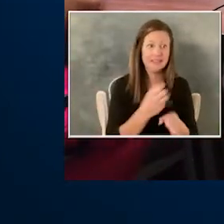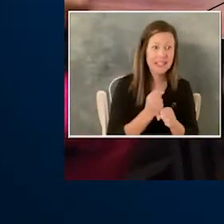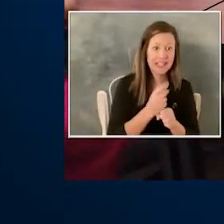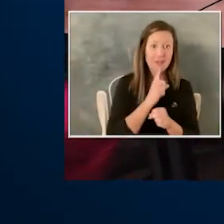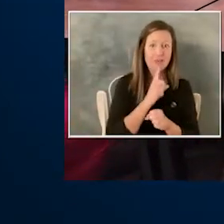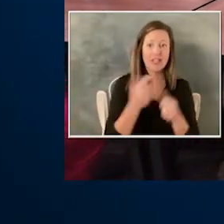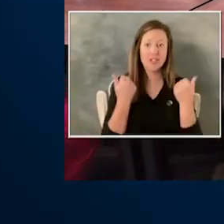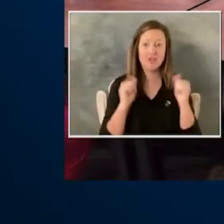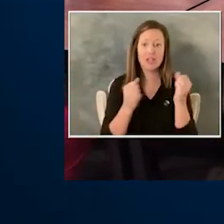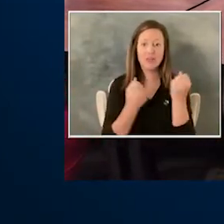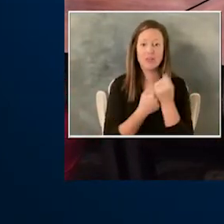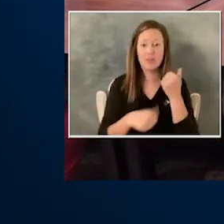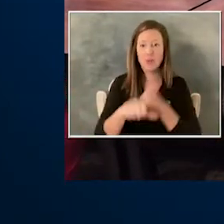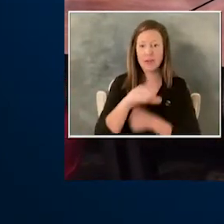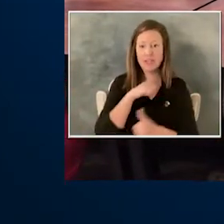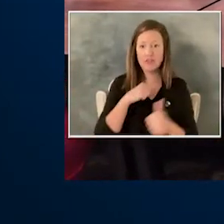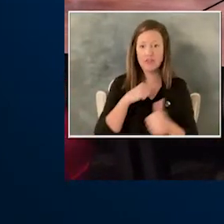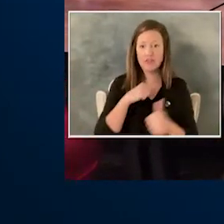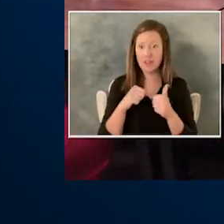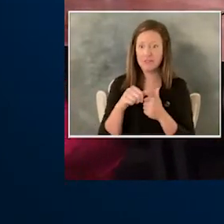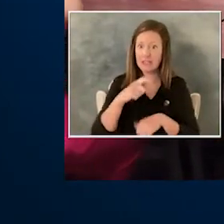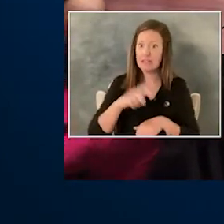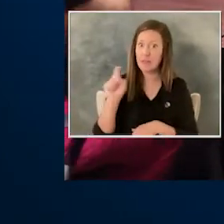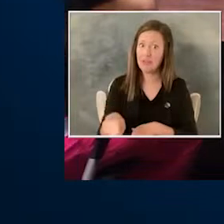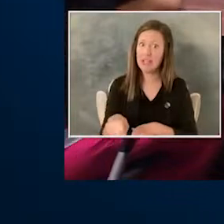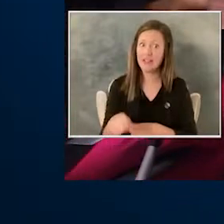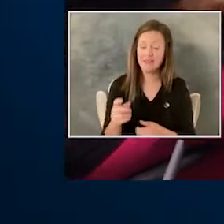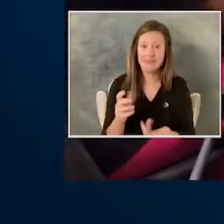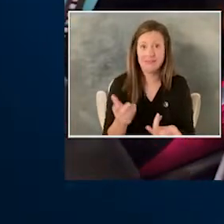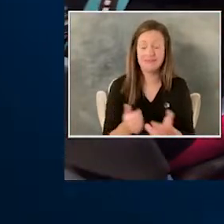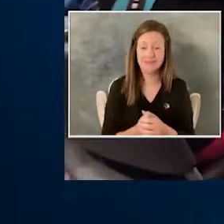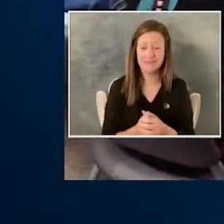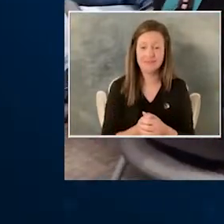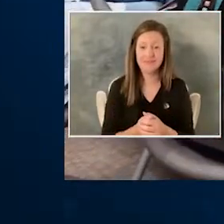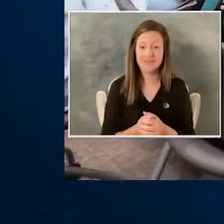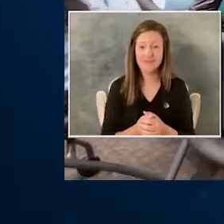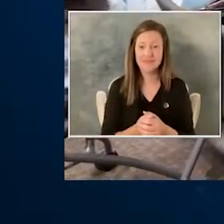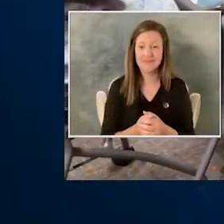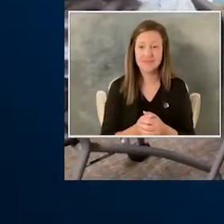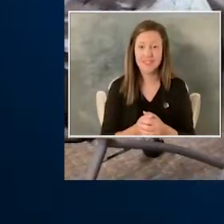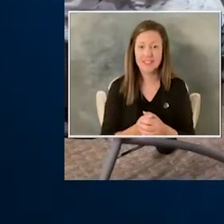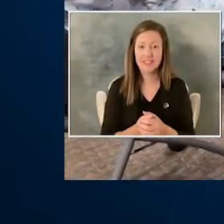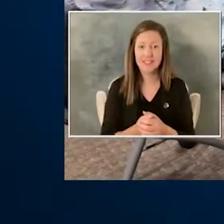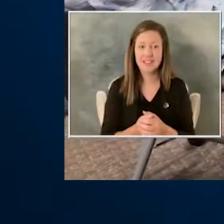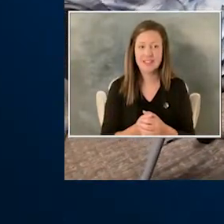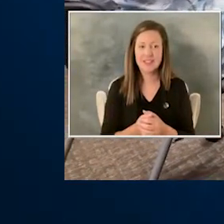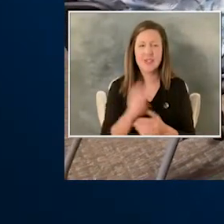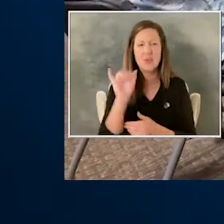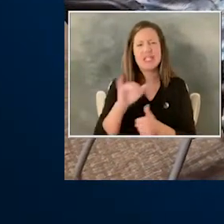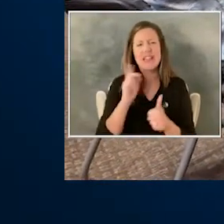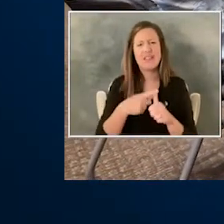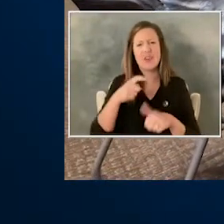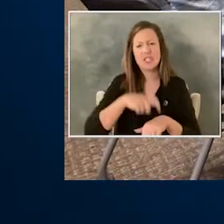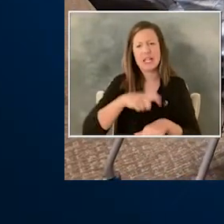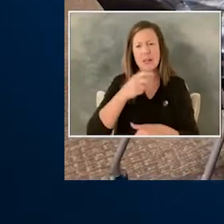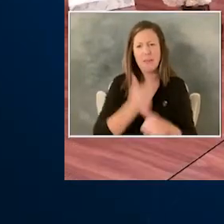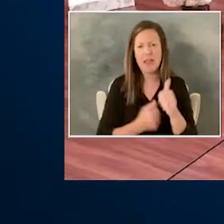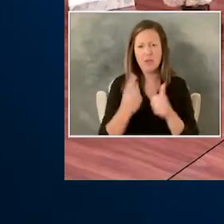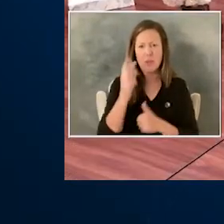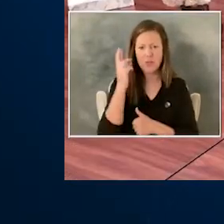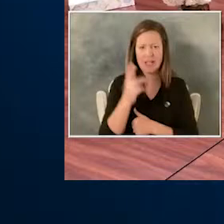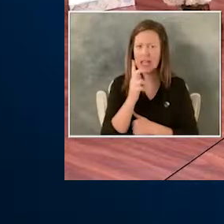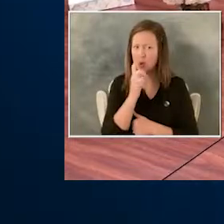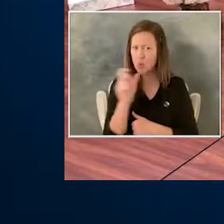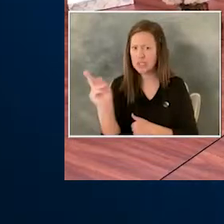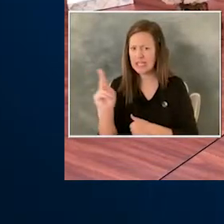in time of need. That's what it's all about, really. So at what point was this the first time everybody realized whose kidney that they